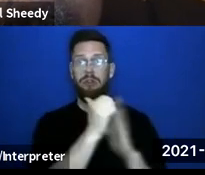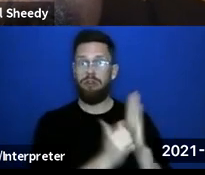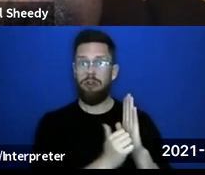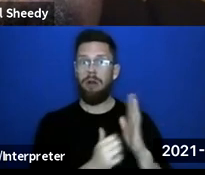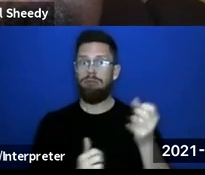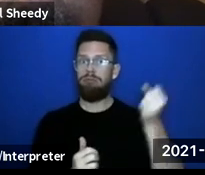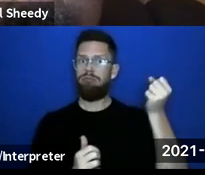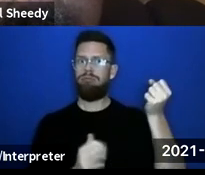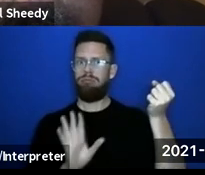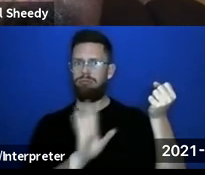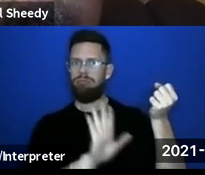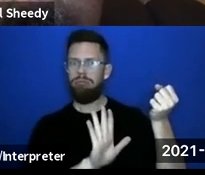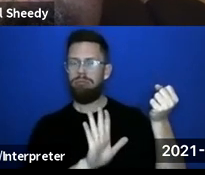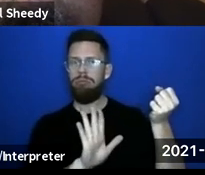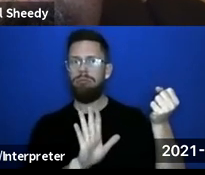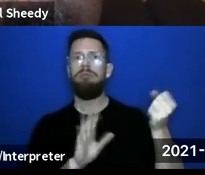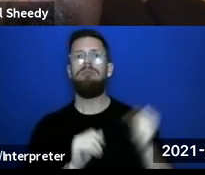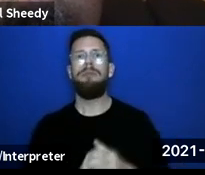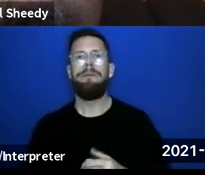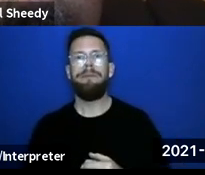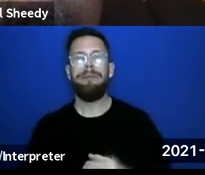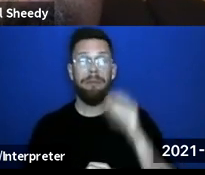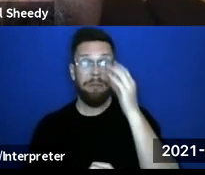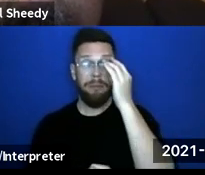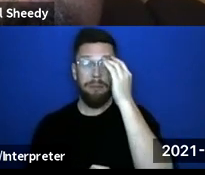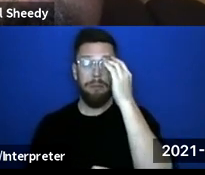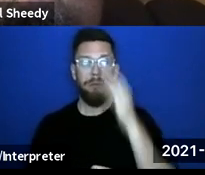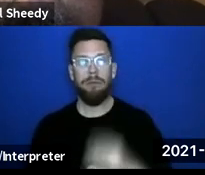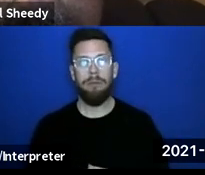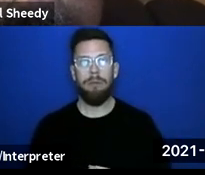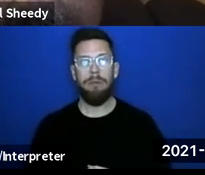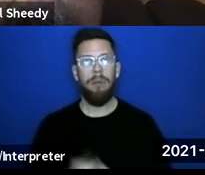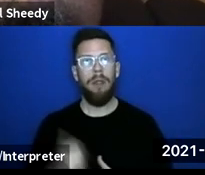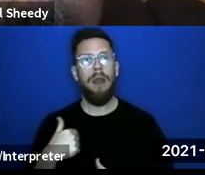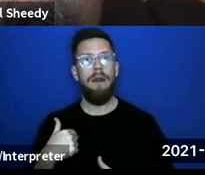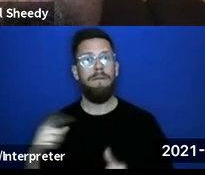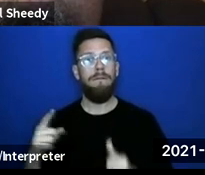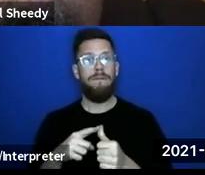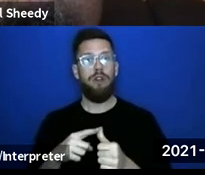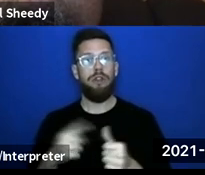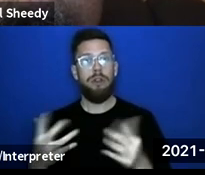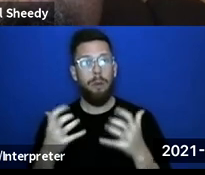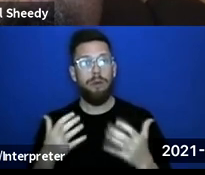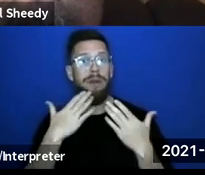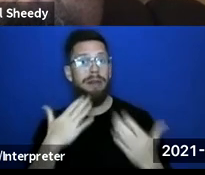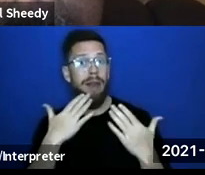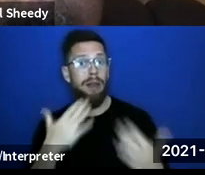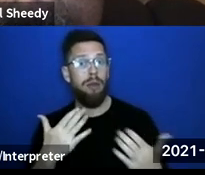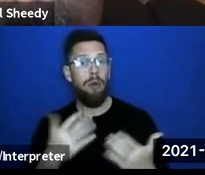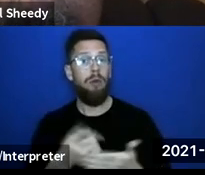momentarily here if people don't mind. I wanted to very quickly just say a thank you to everybody who came out this past weekend to